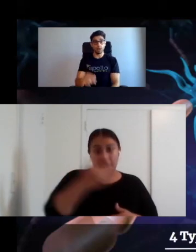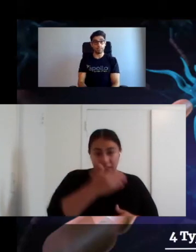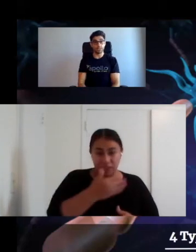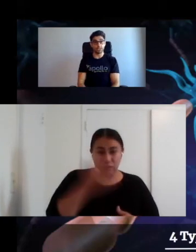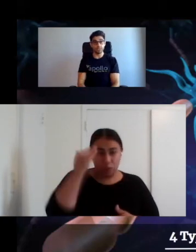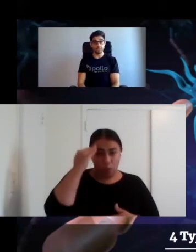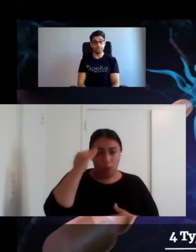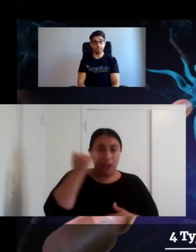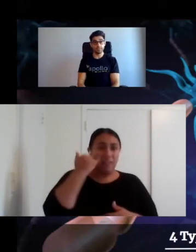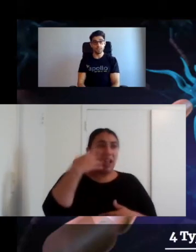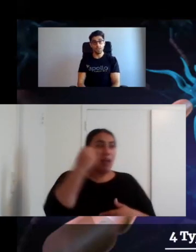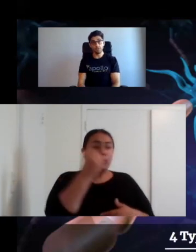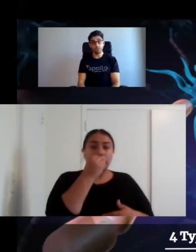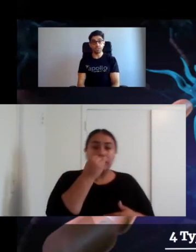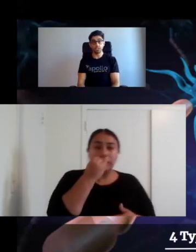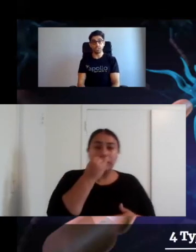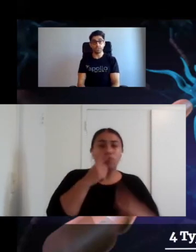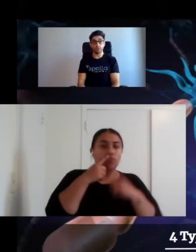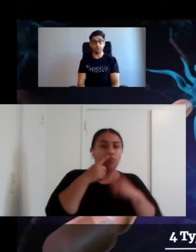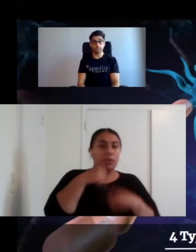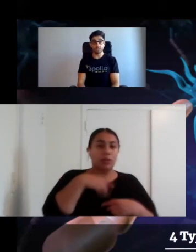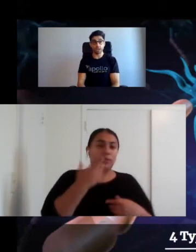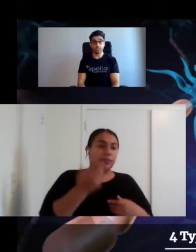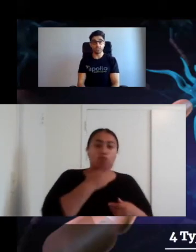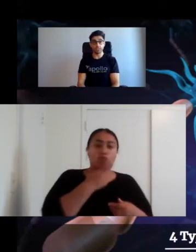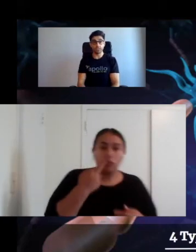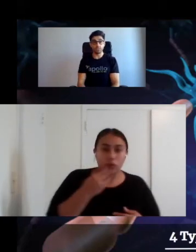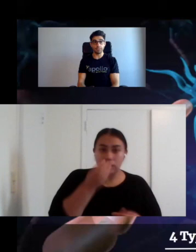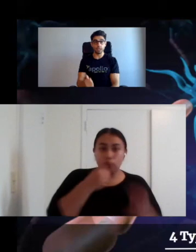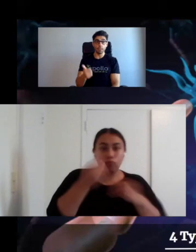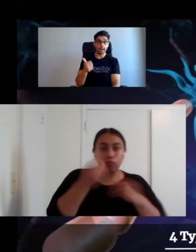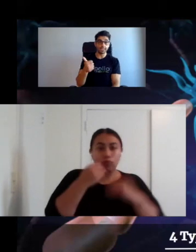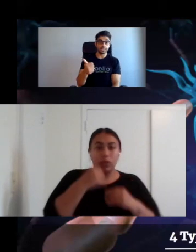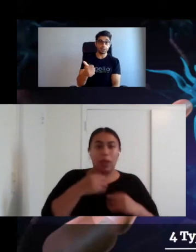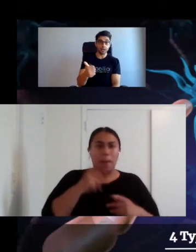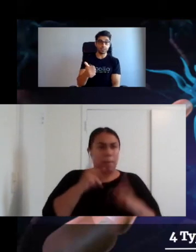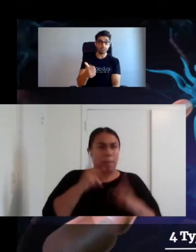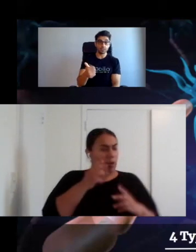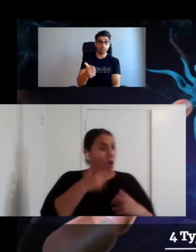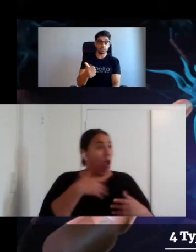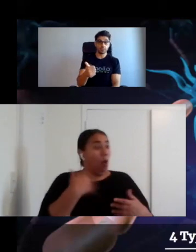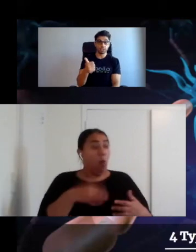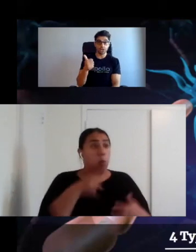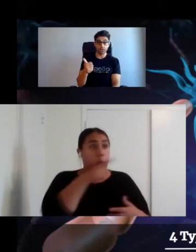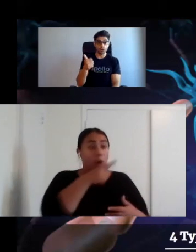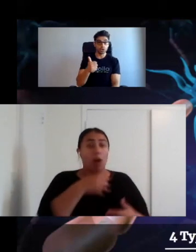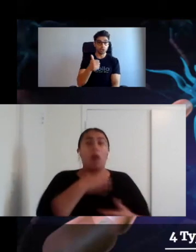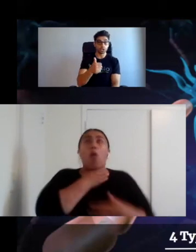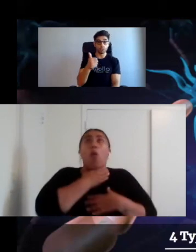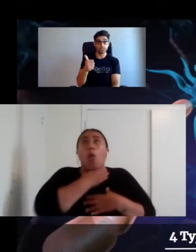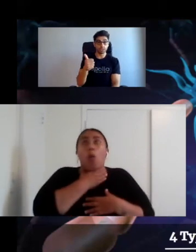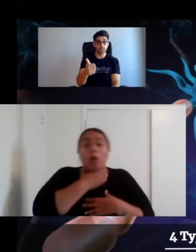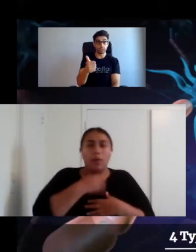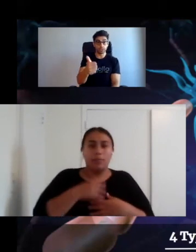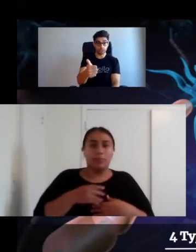type 2 hypersensitivity. A few other conditions that fall into type 2 hypersensitivity would be myasthenia gravis, which is another